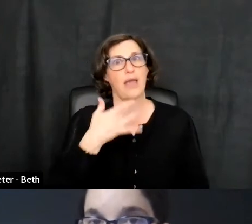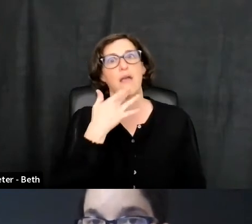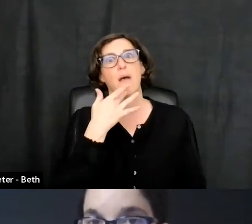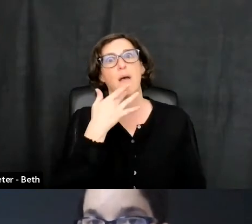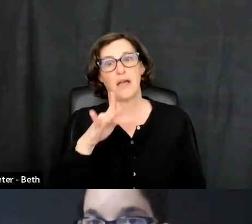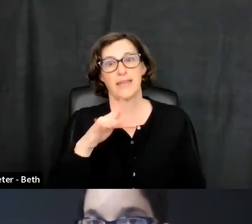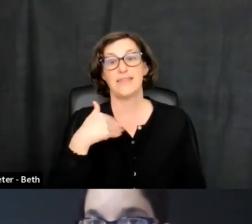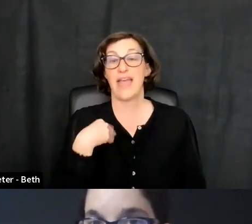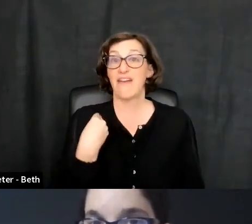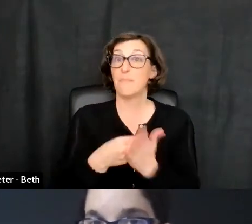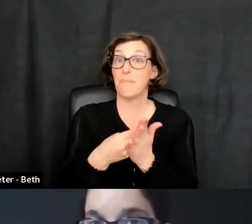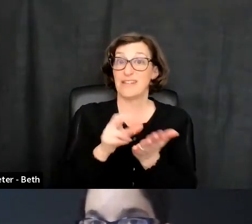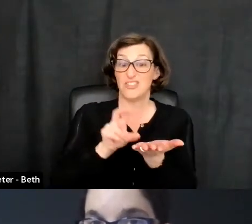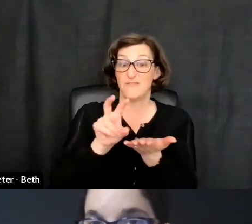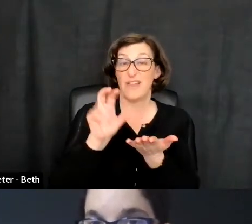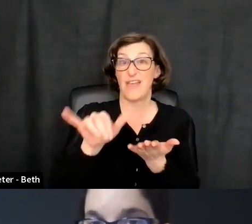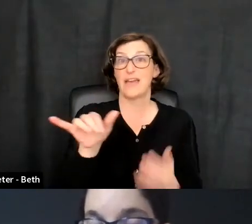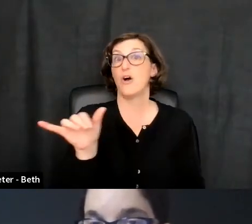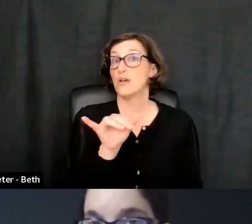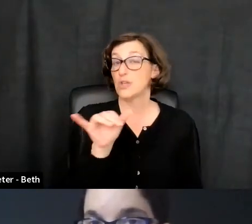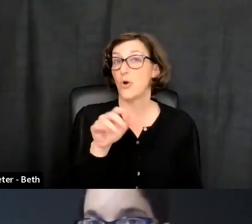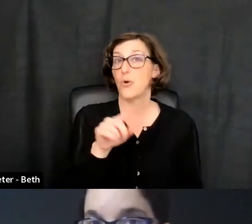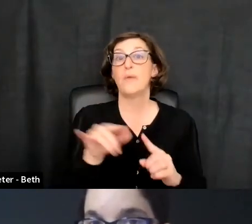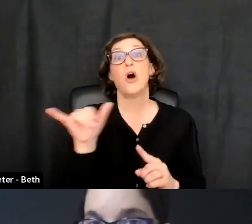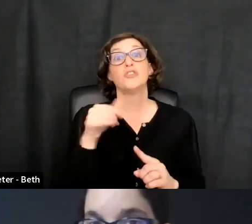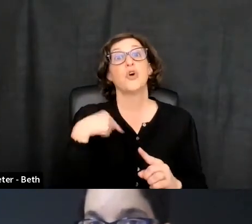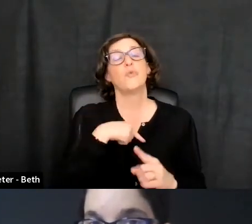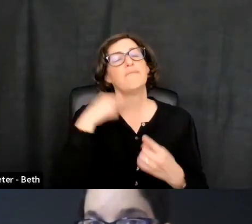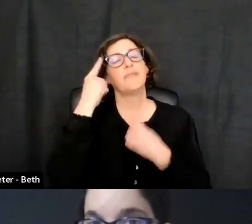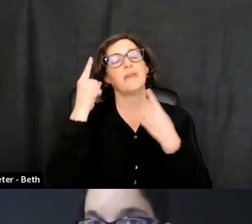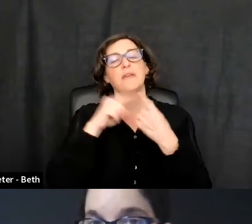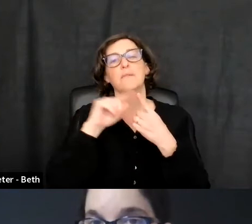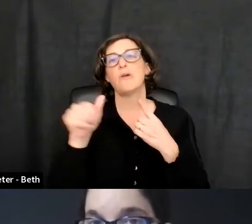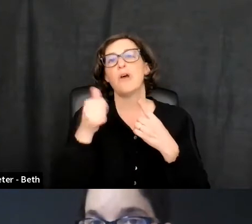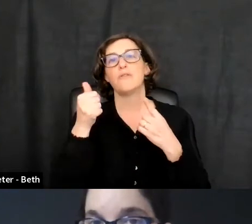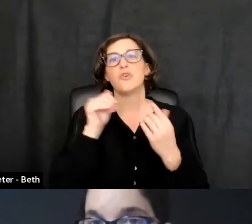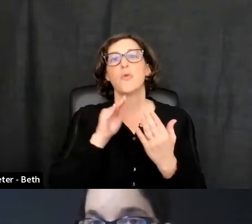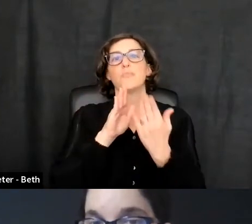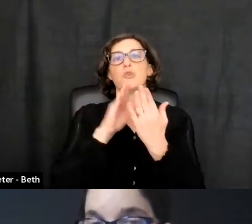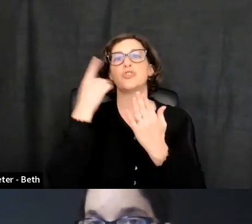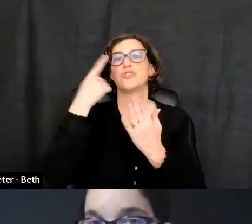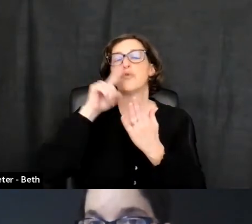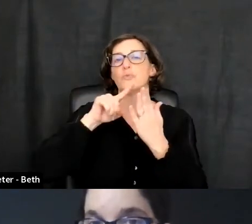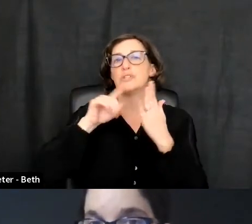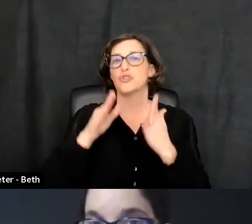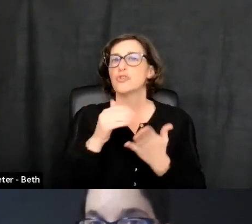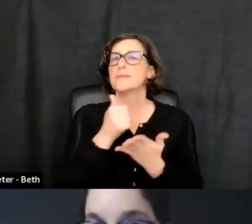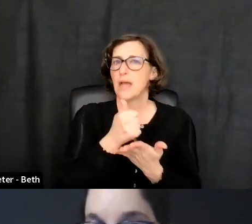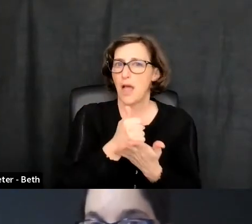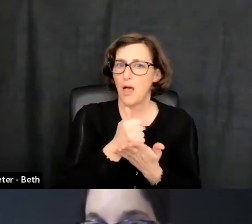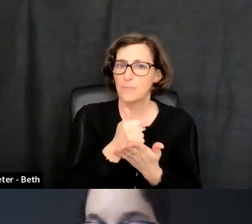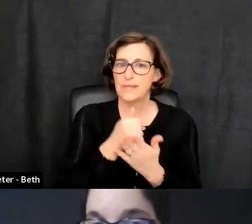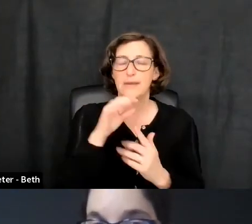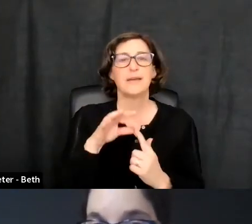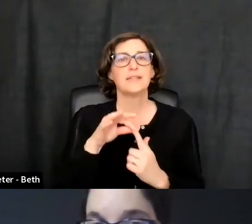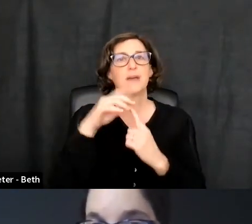funding for it. But we've also been kind of thinking about other ways researchers can contribute, particularly